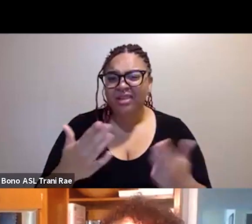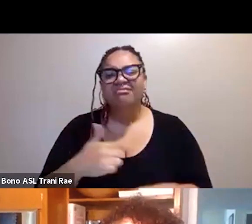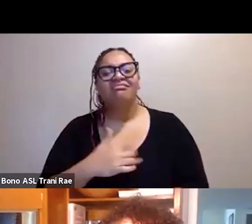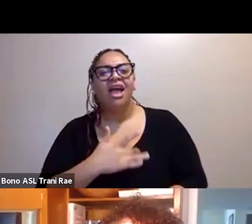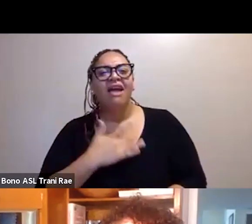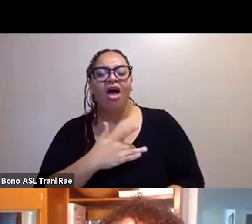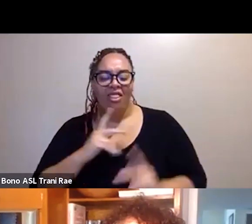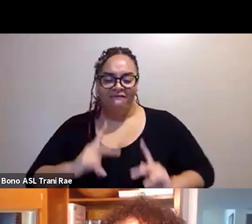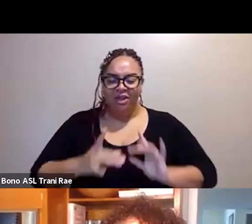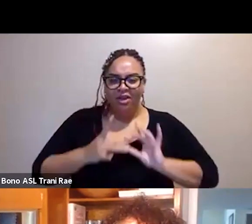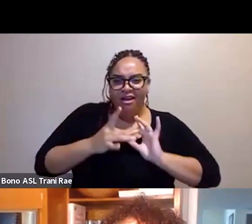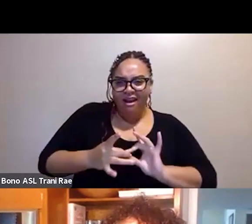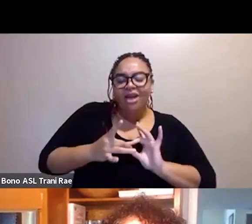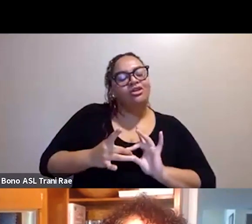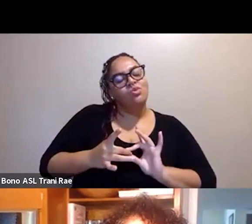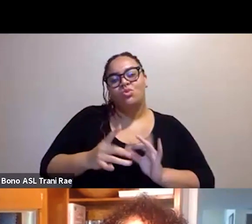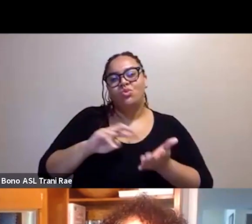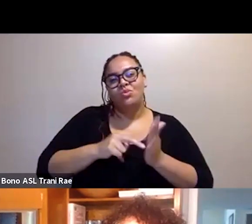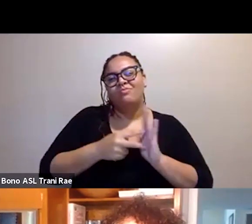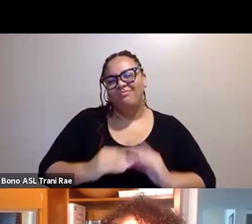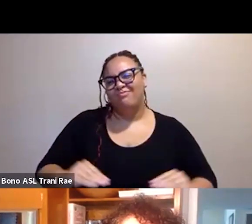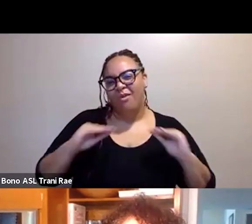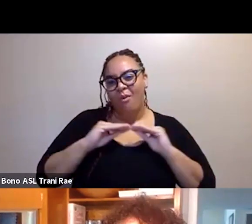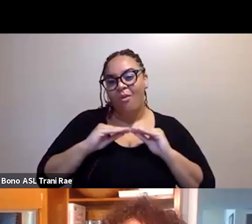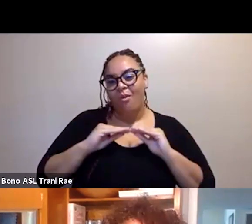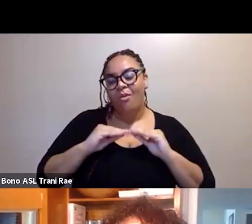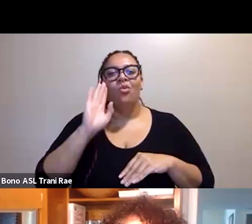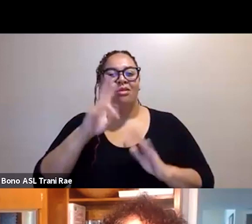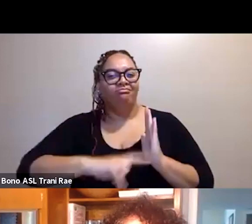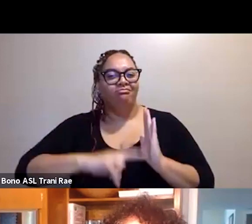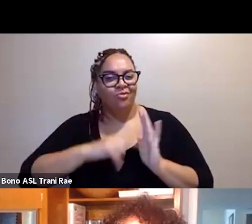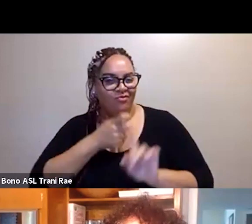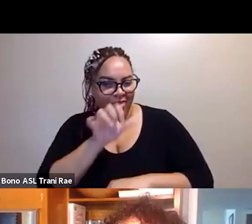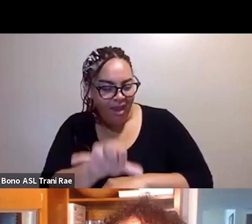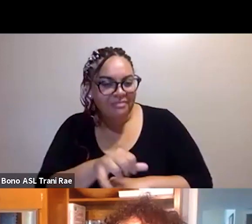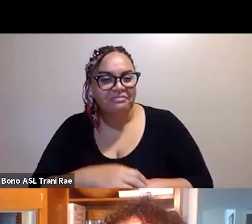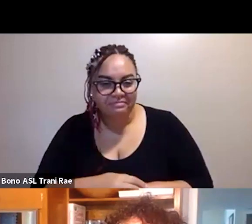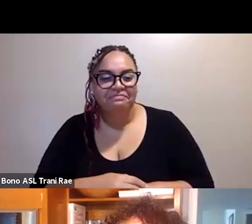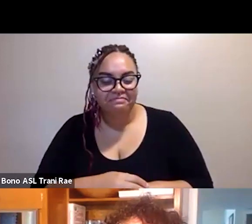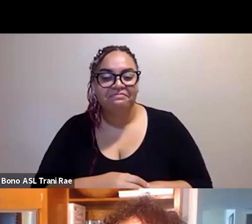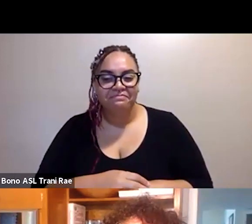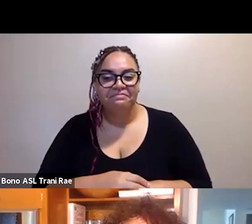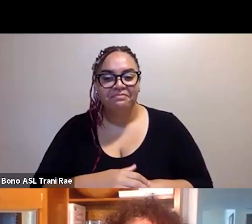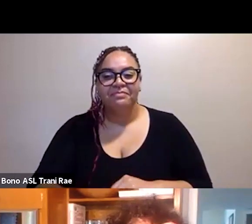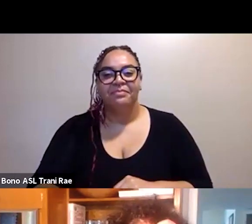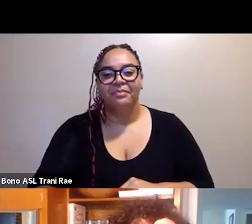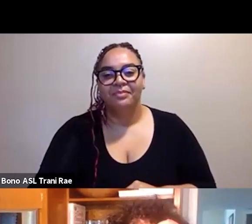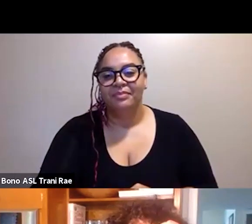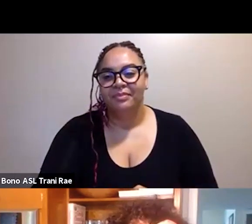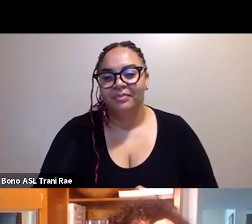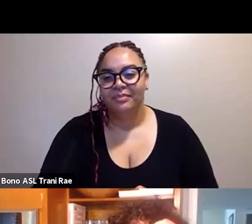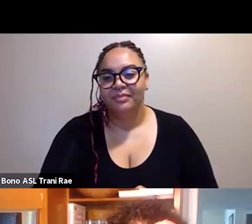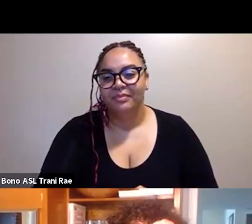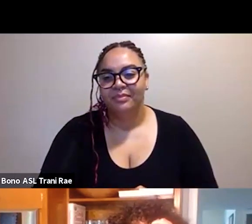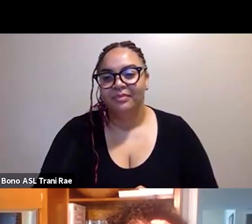physical connection would be pretty meaningful. So I'm going to read right from that. I'm going to read one